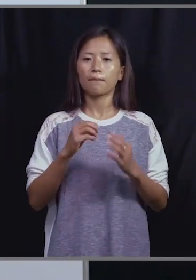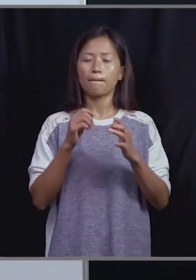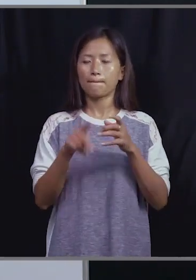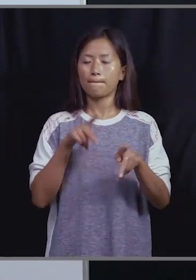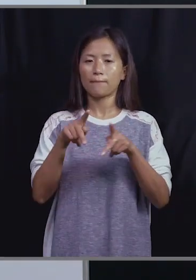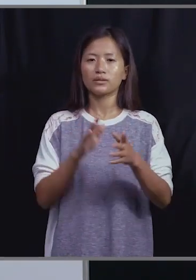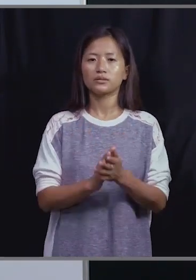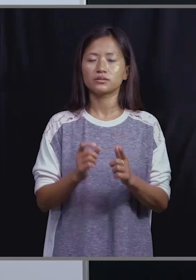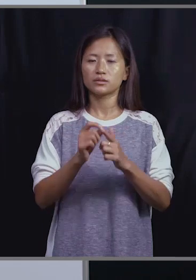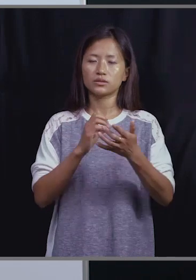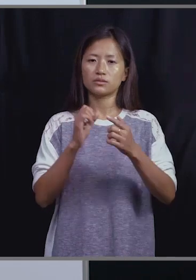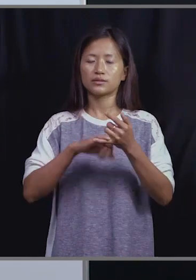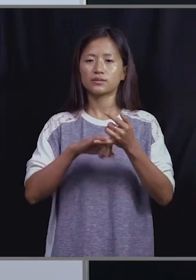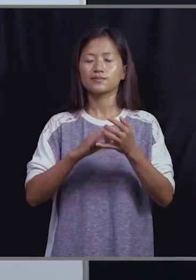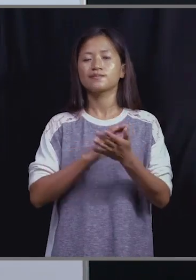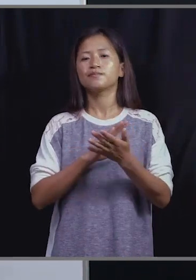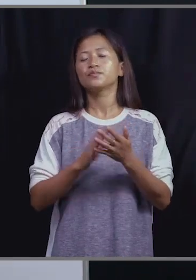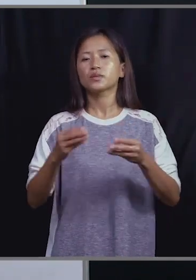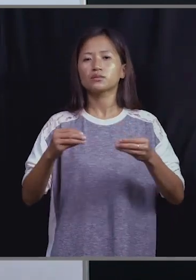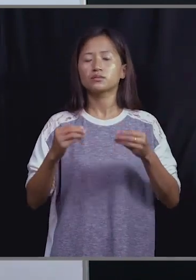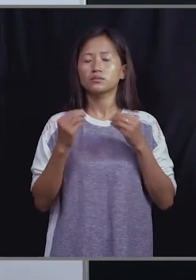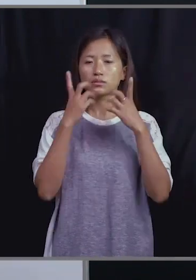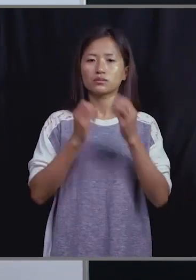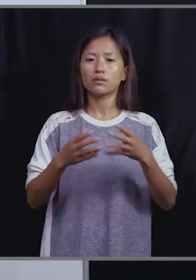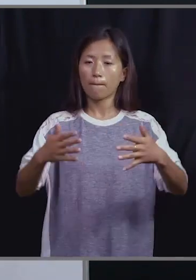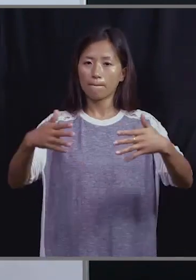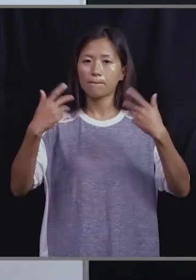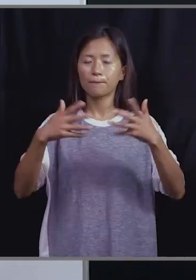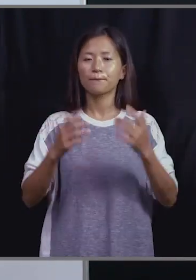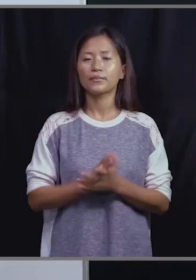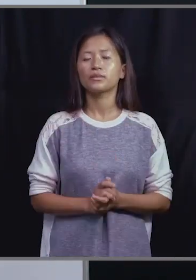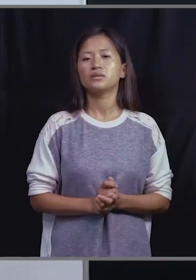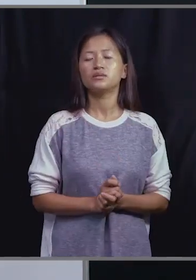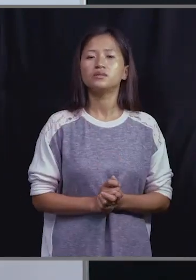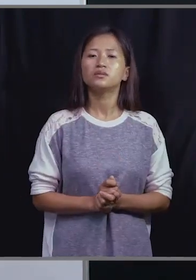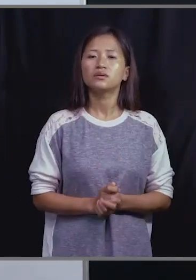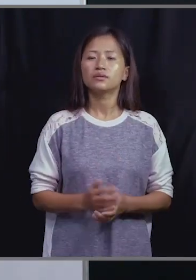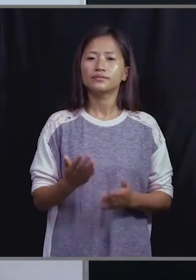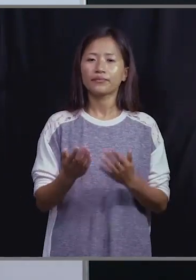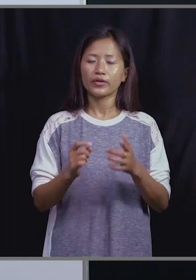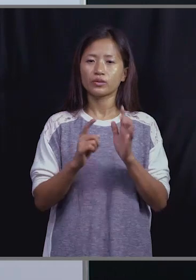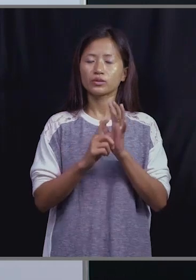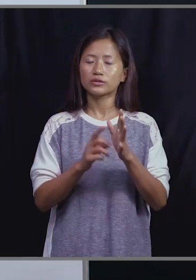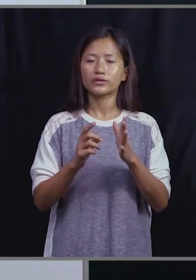this shock therapy, okay, a blow that was faced